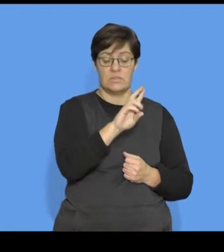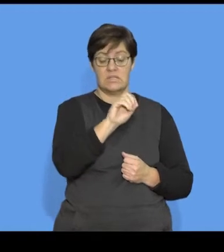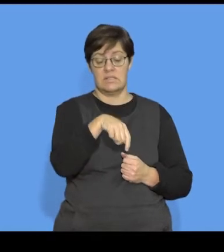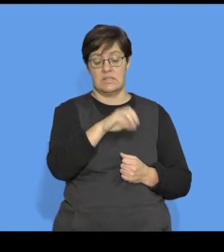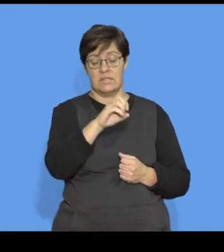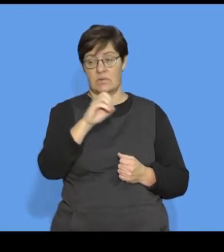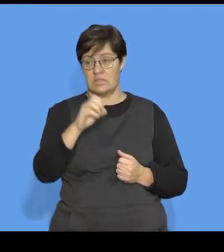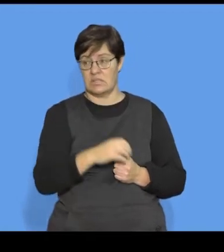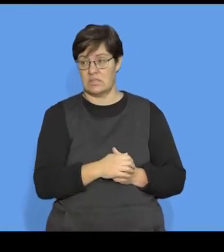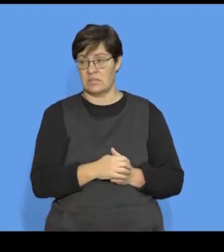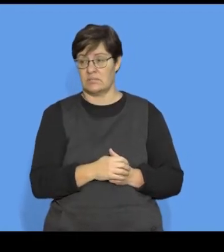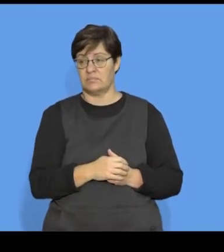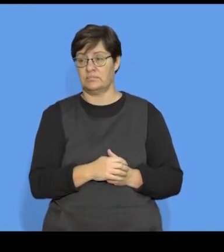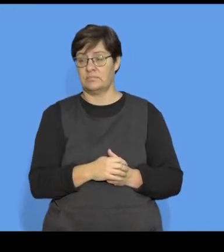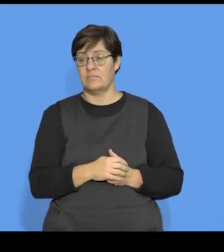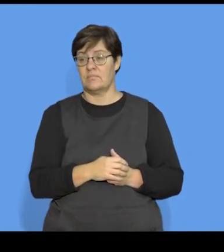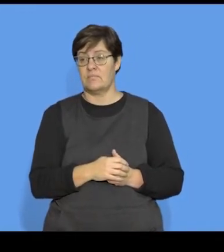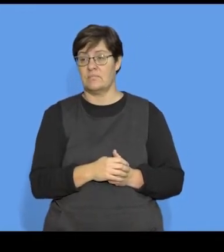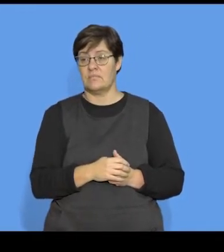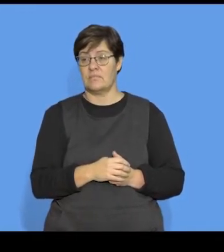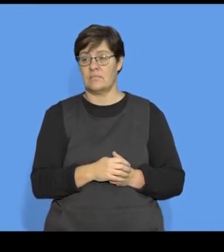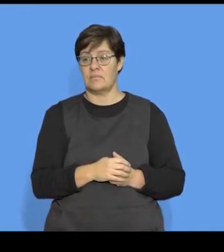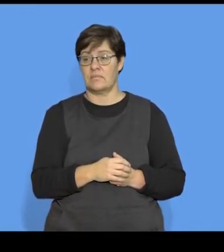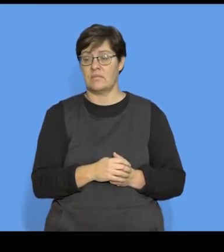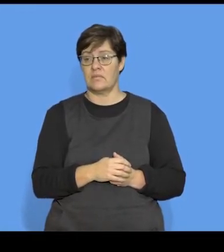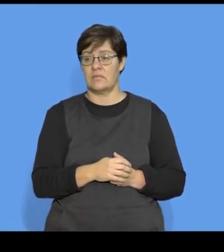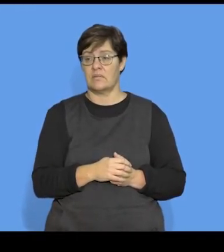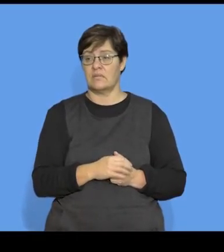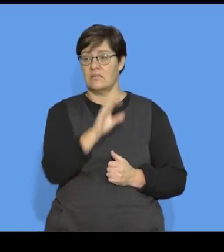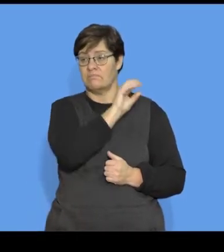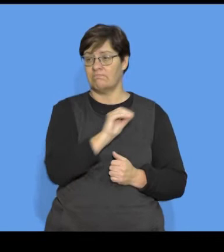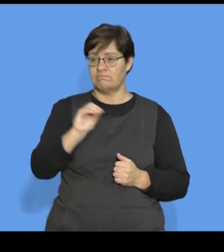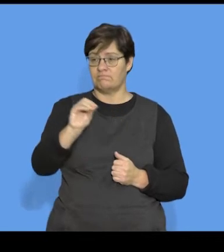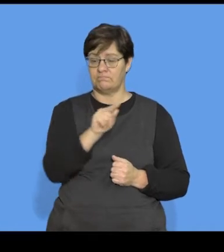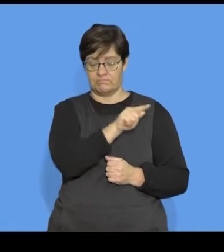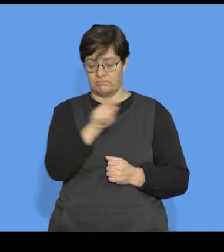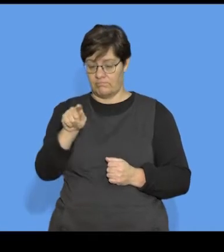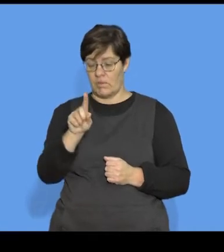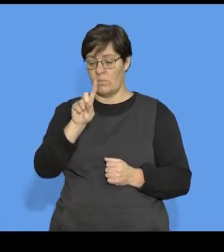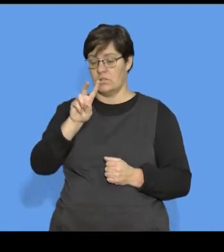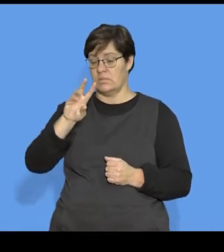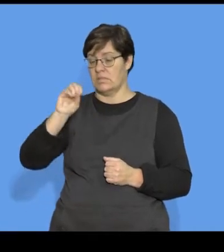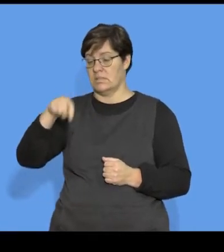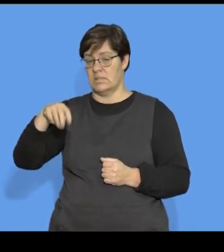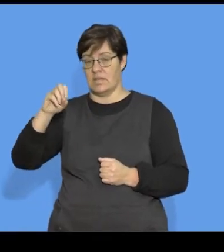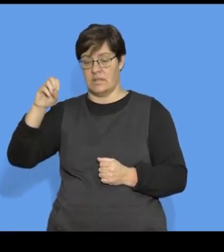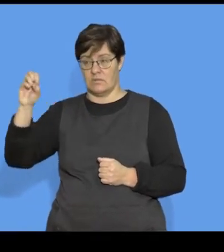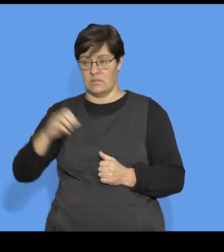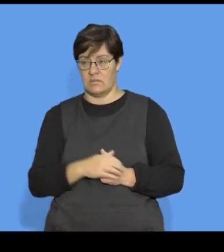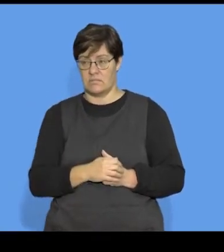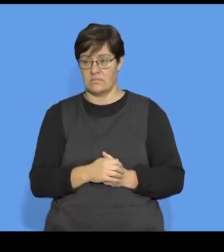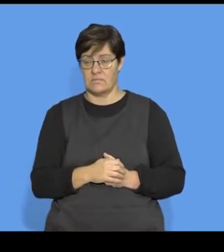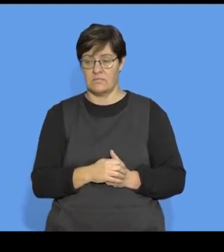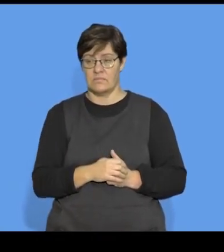Okay, so here we go. The cost price was 120,000 Rand. Let's bring in the cost price. Here we go. Cost